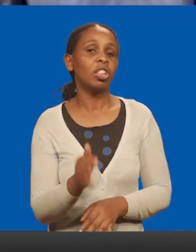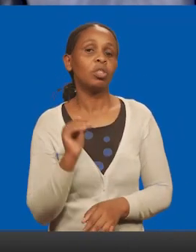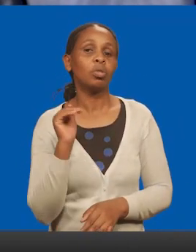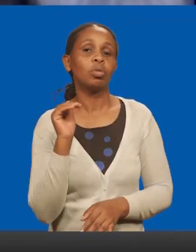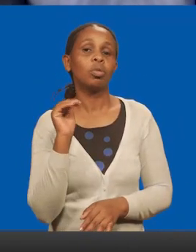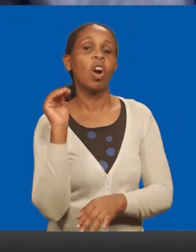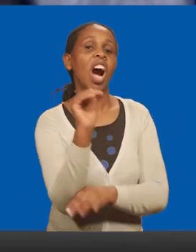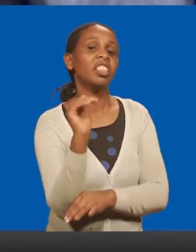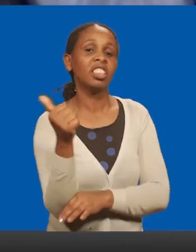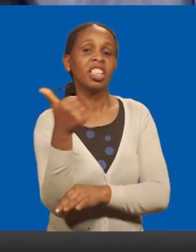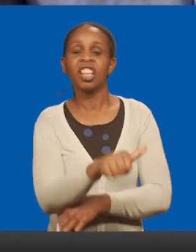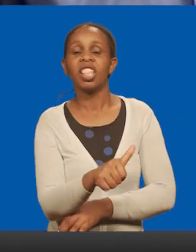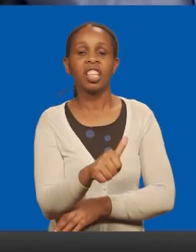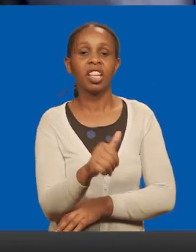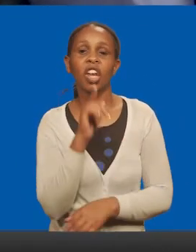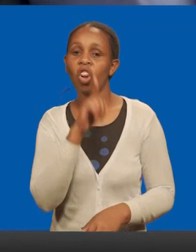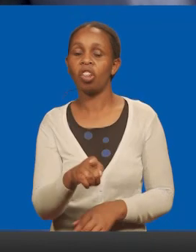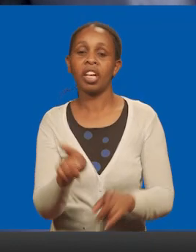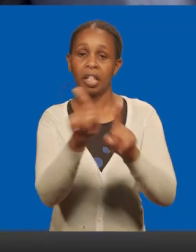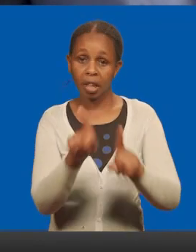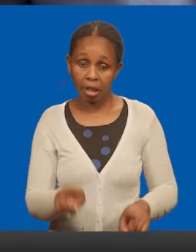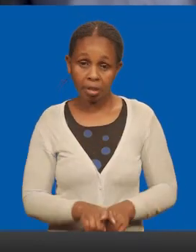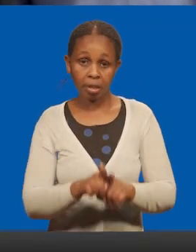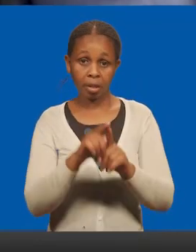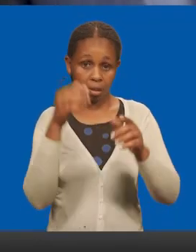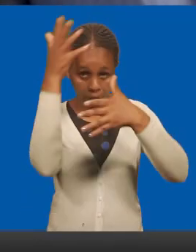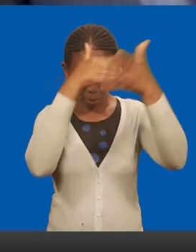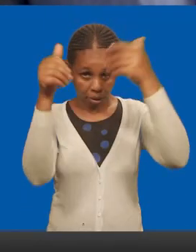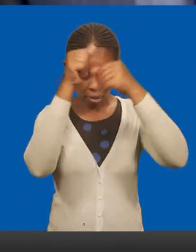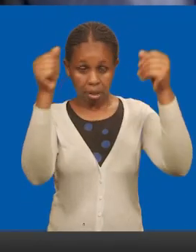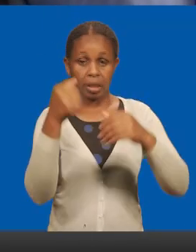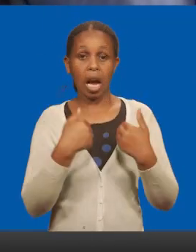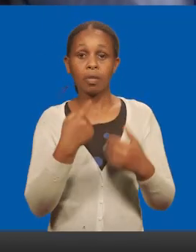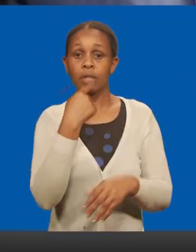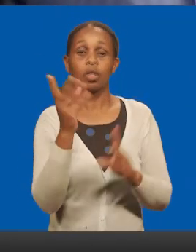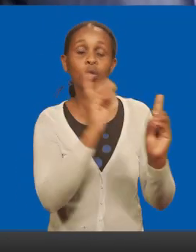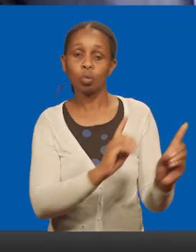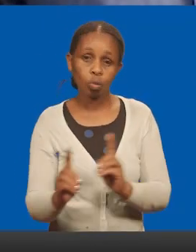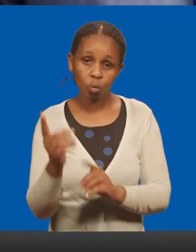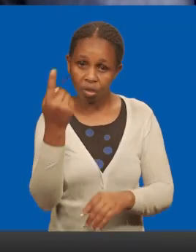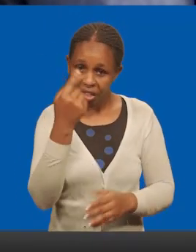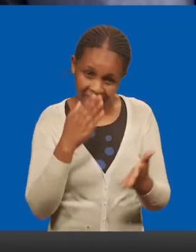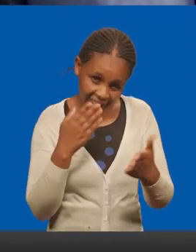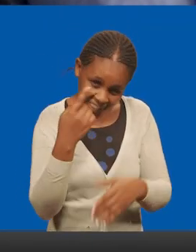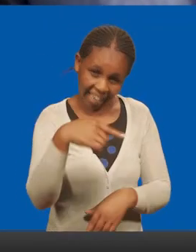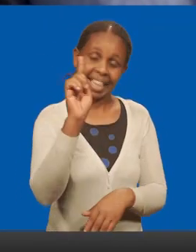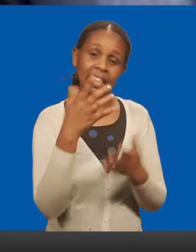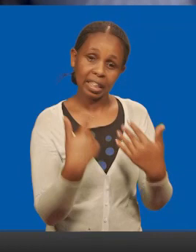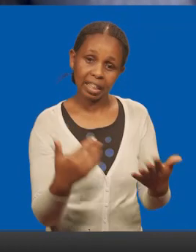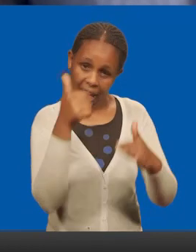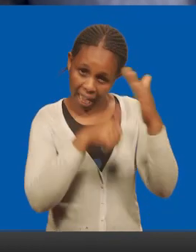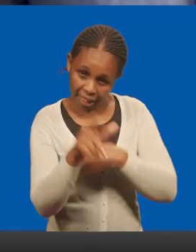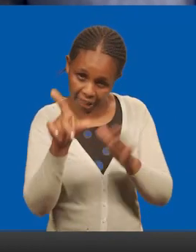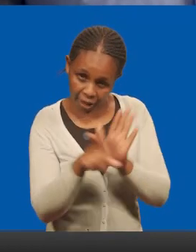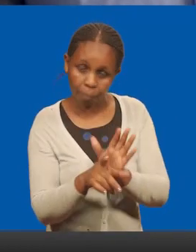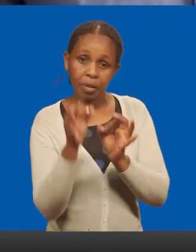to ask you to issue any favorable orders, but just as the president has said, to do the right thing under the law. If this country